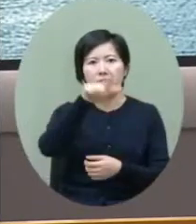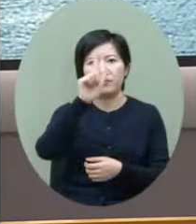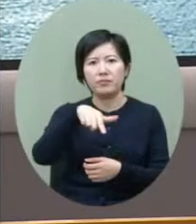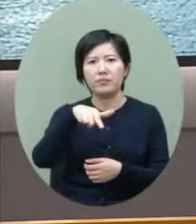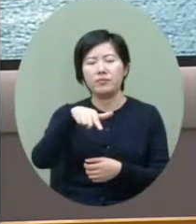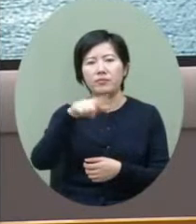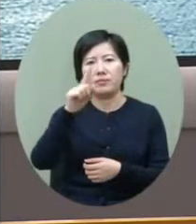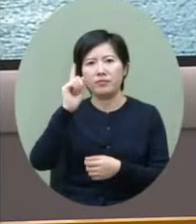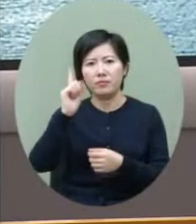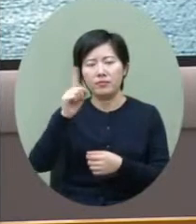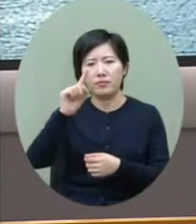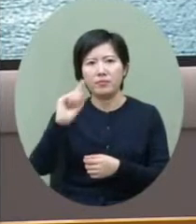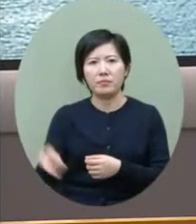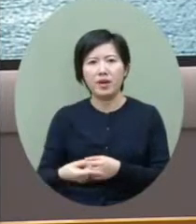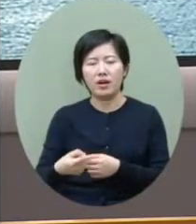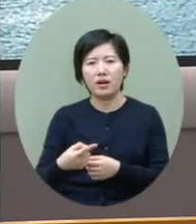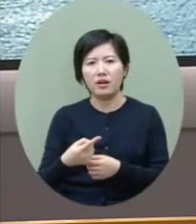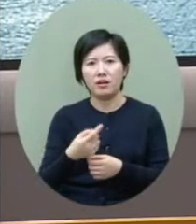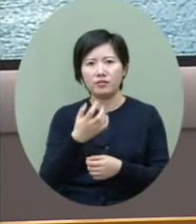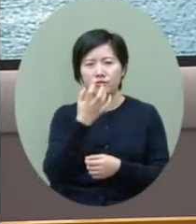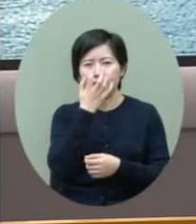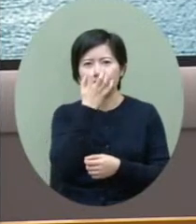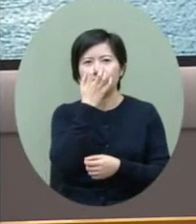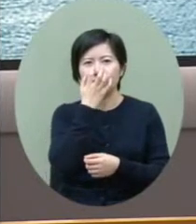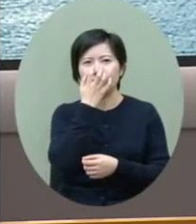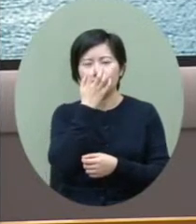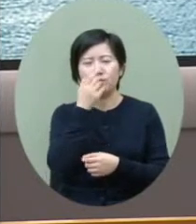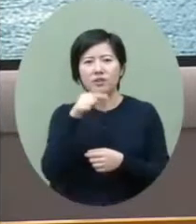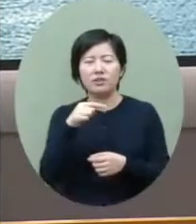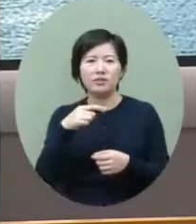81 million surgical masks,